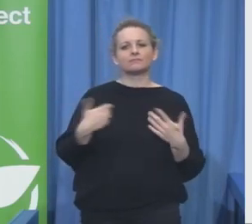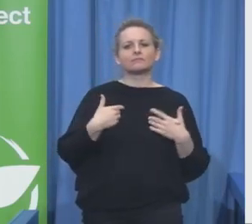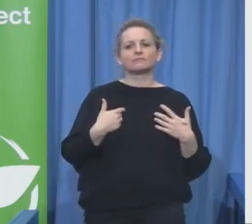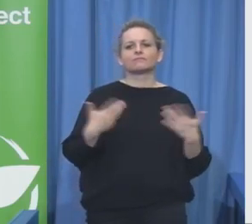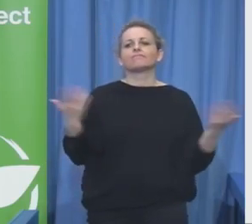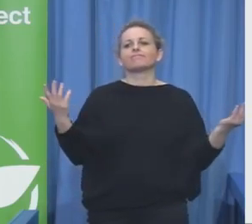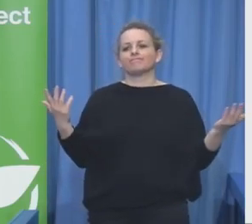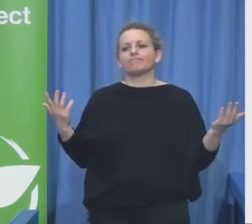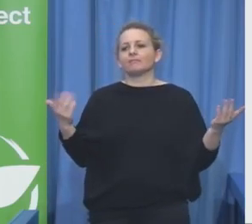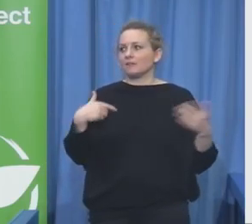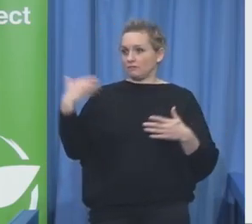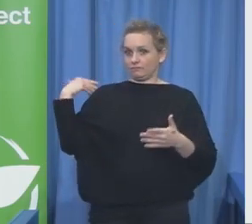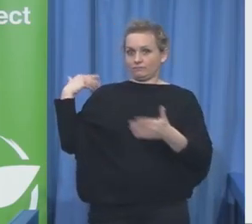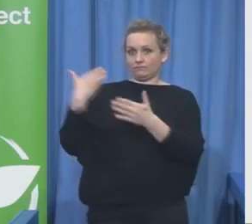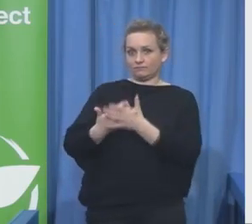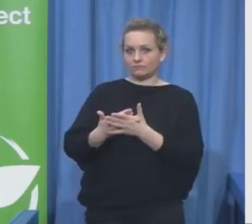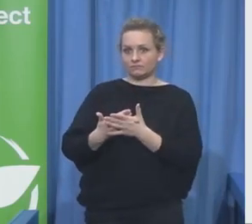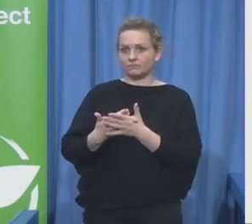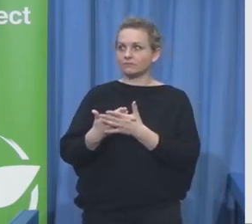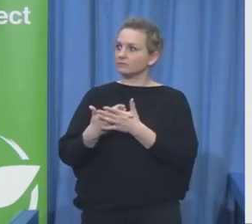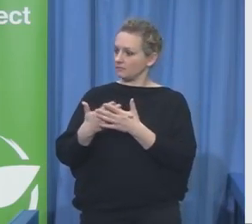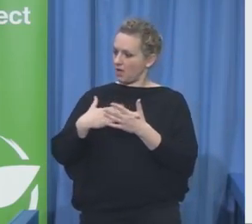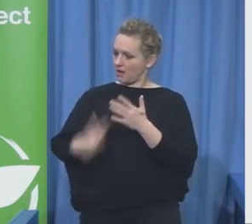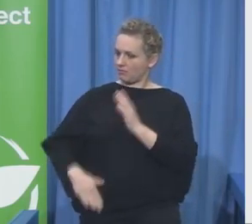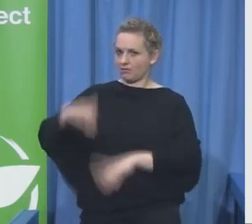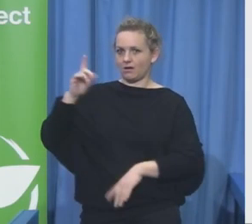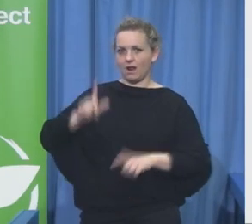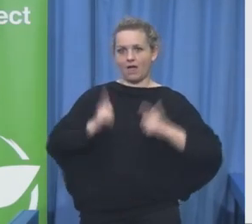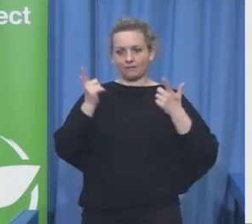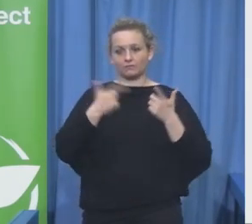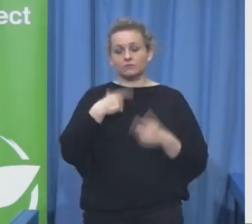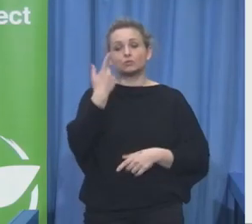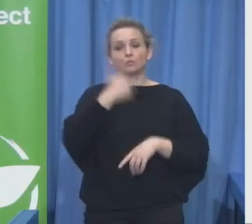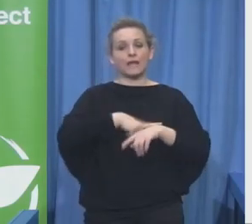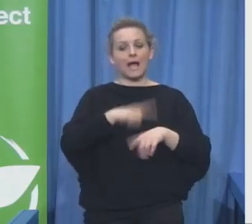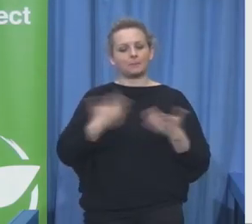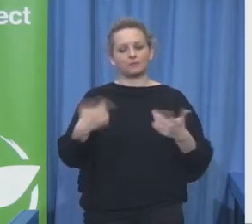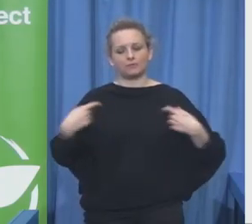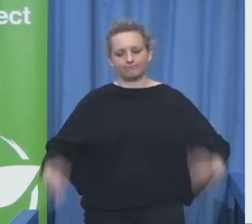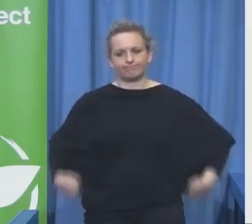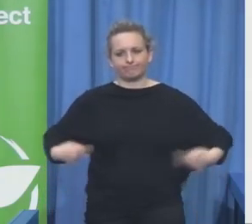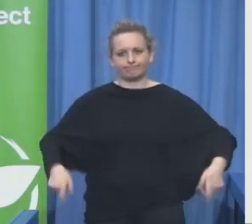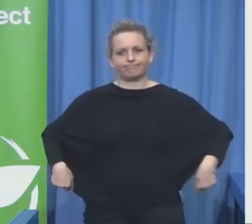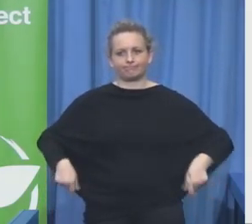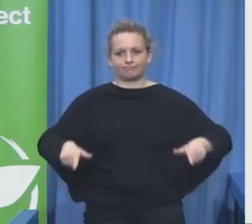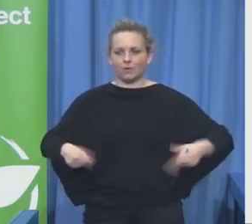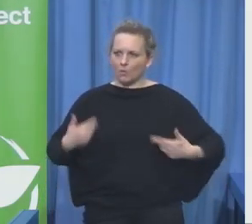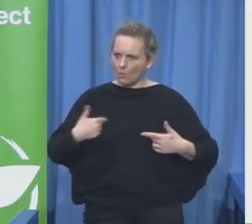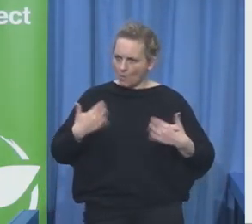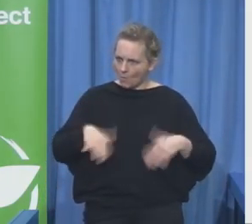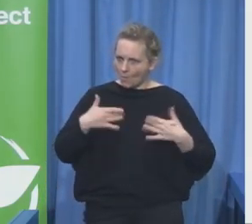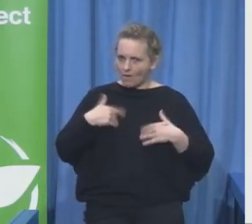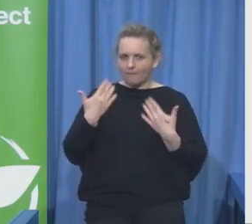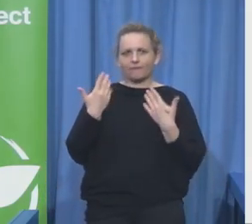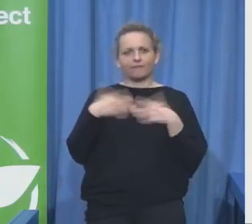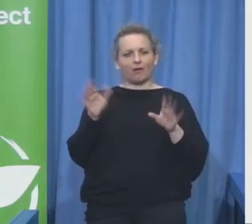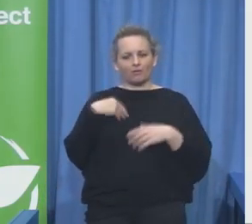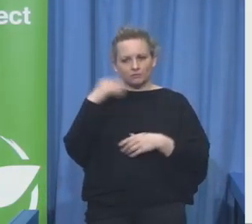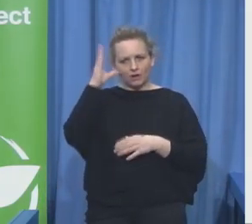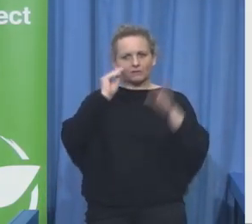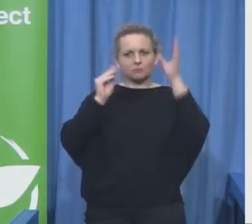who know me, clients, who if they saw me last week and I'm walking, have a very different attitude towards